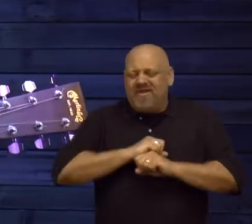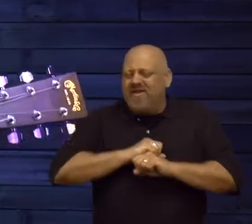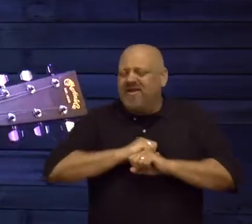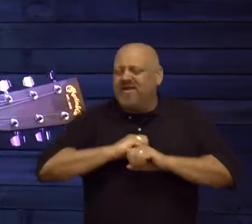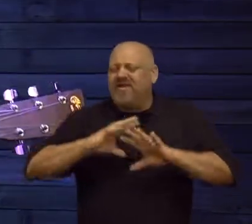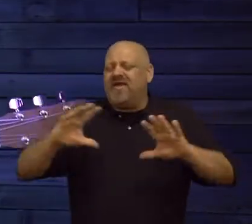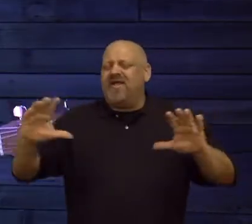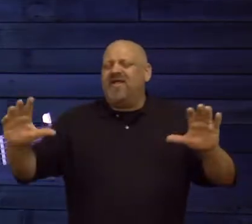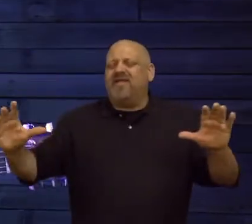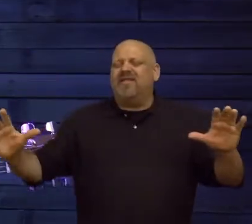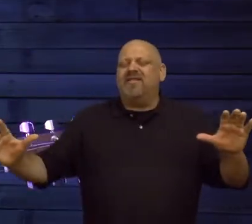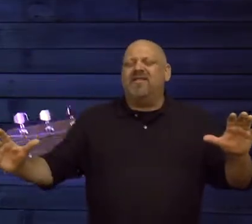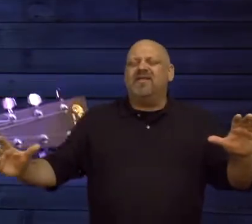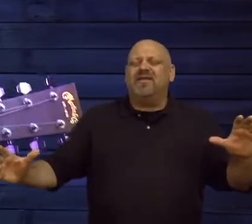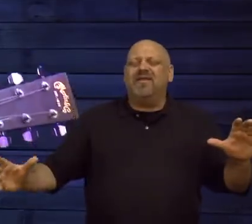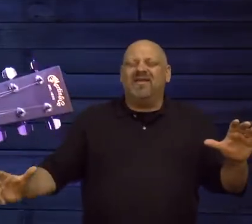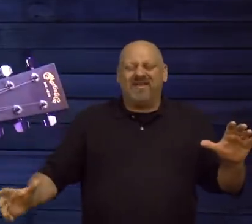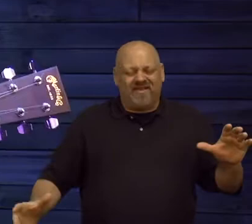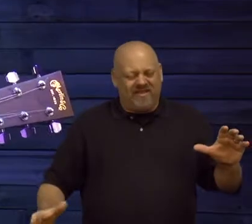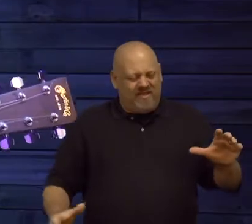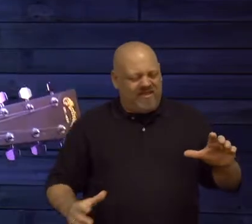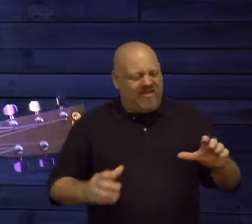There's nothing